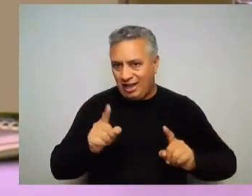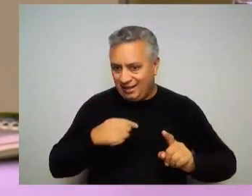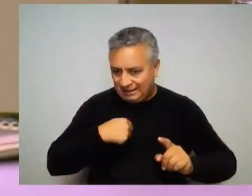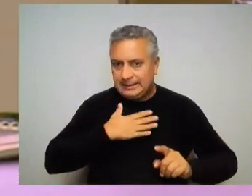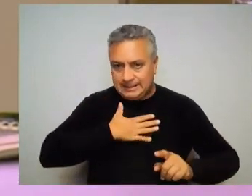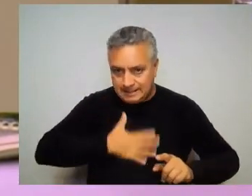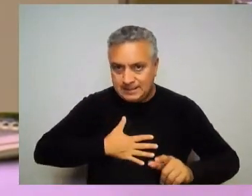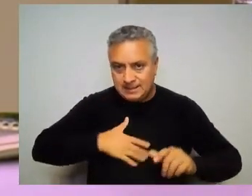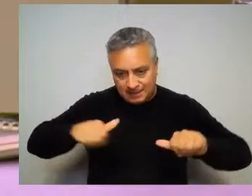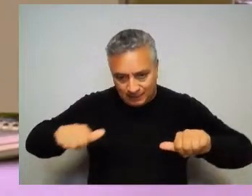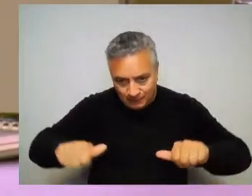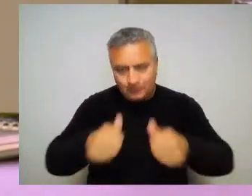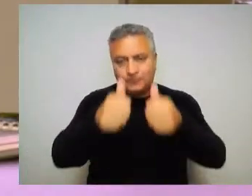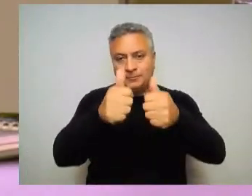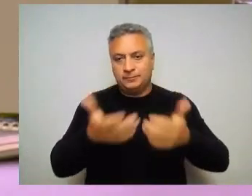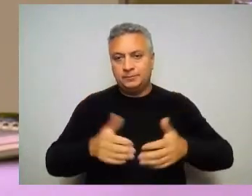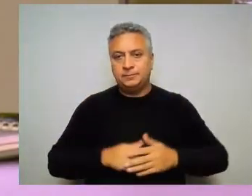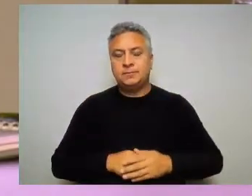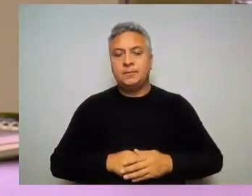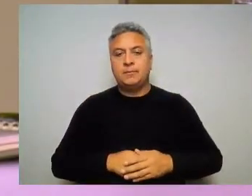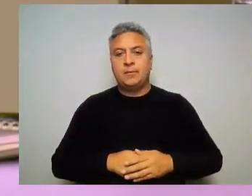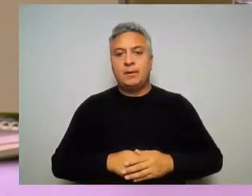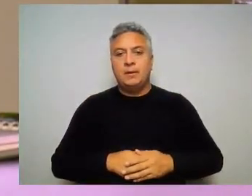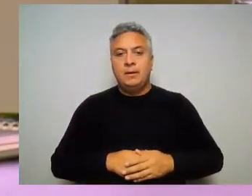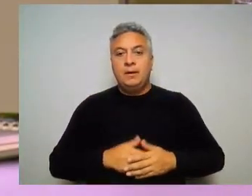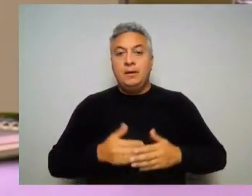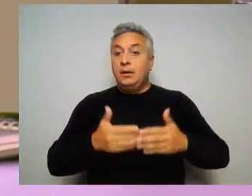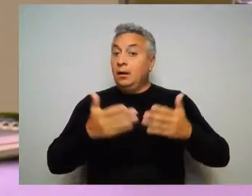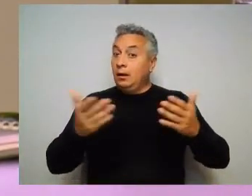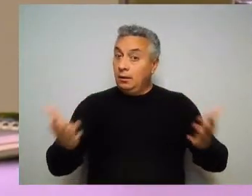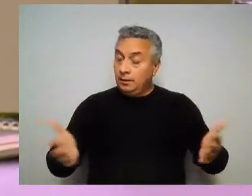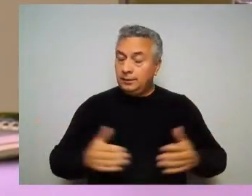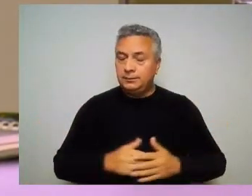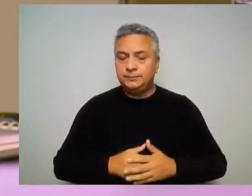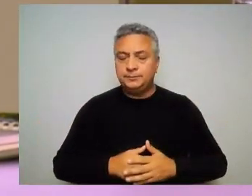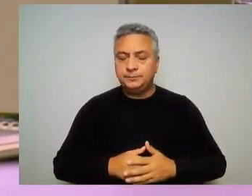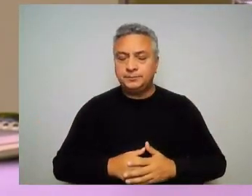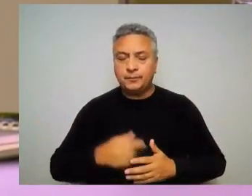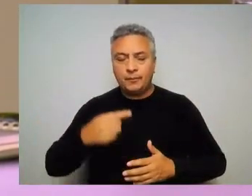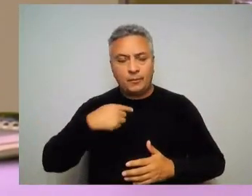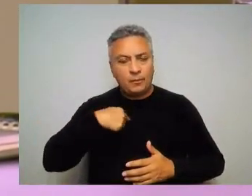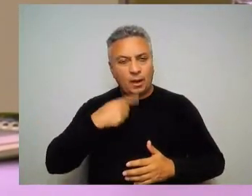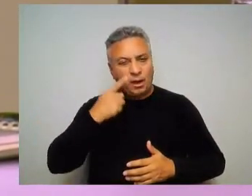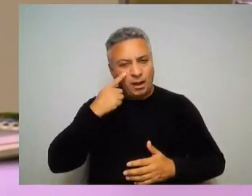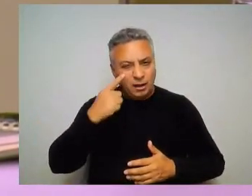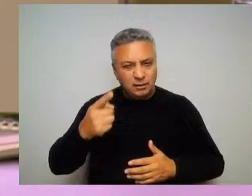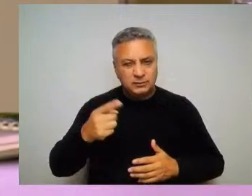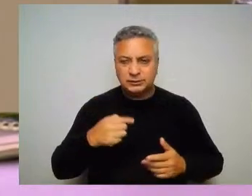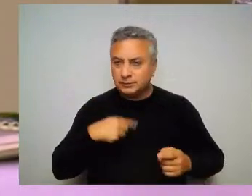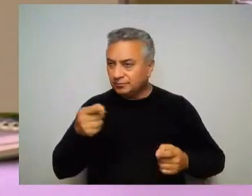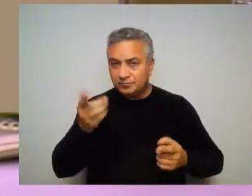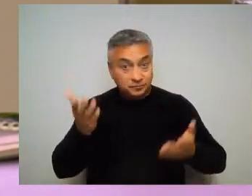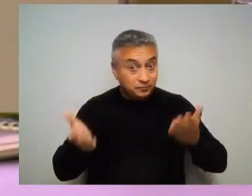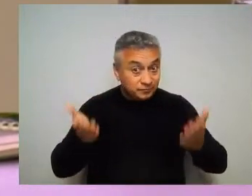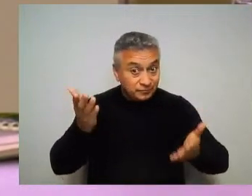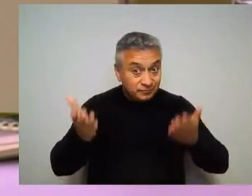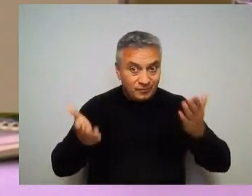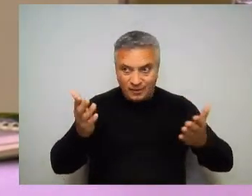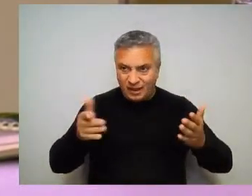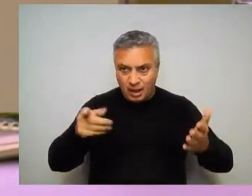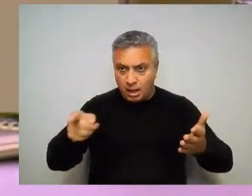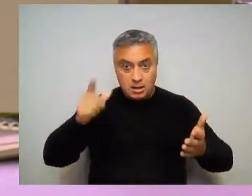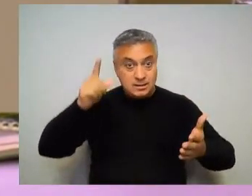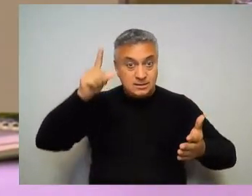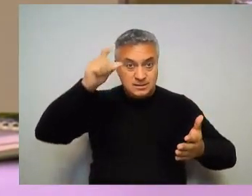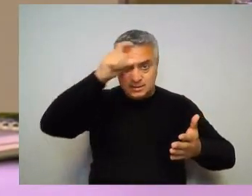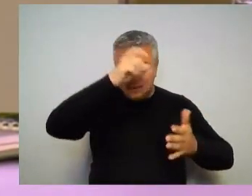need to do and what we set ourselves to do. And sometimes I think that when the setting